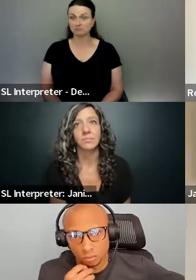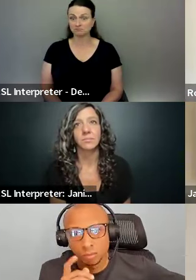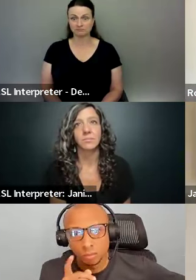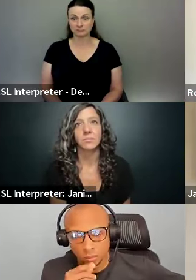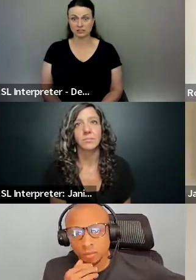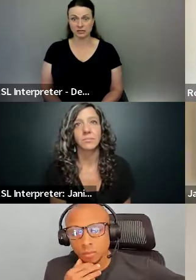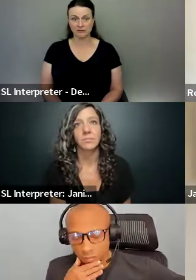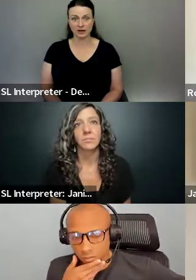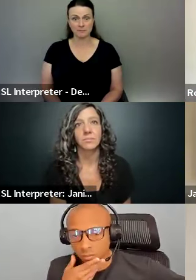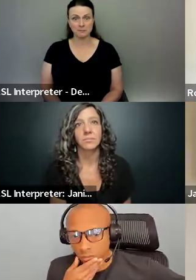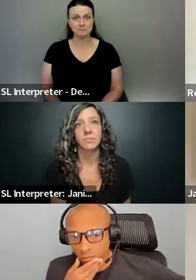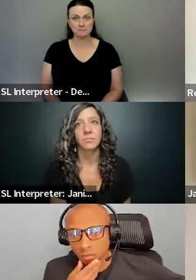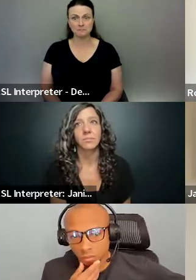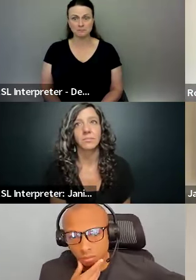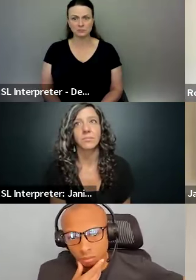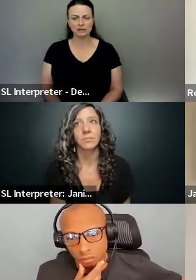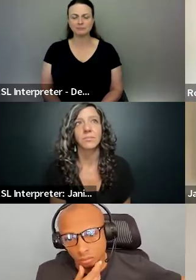that. Does that clarify?